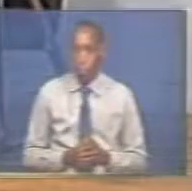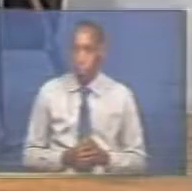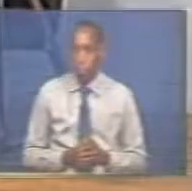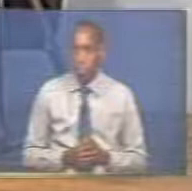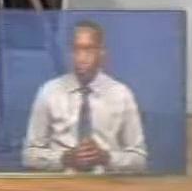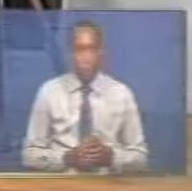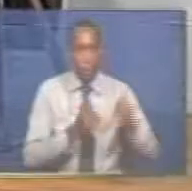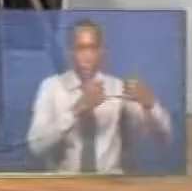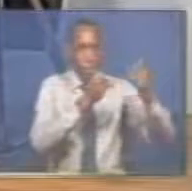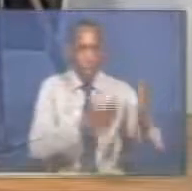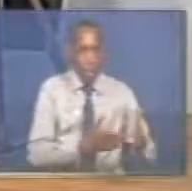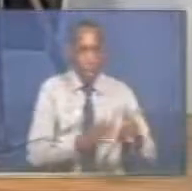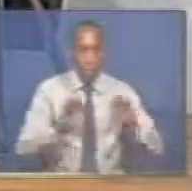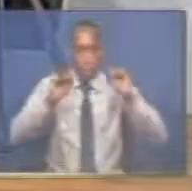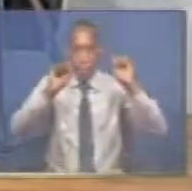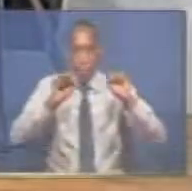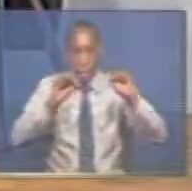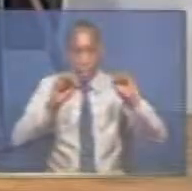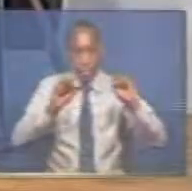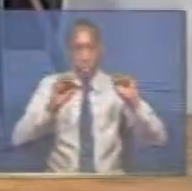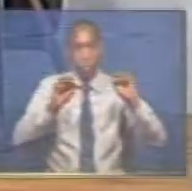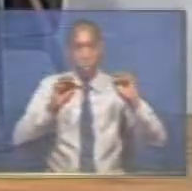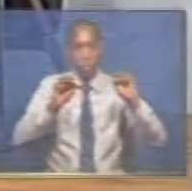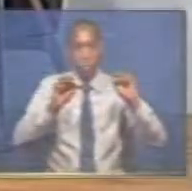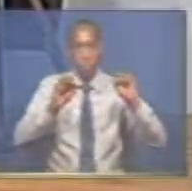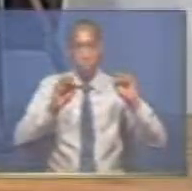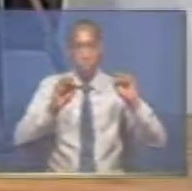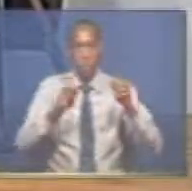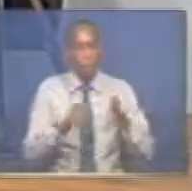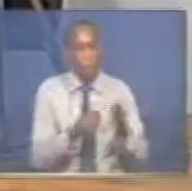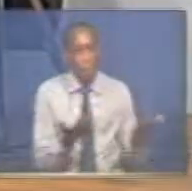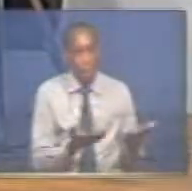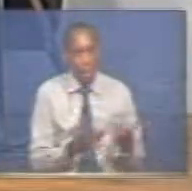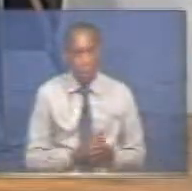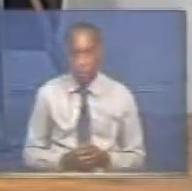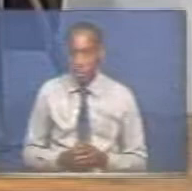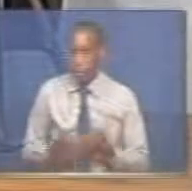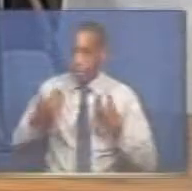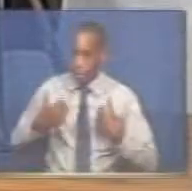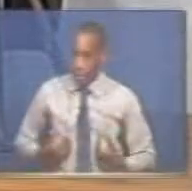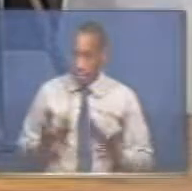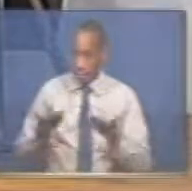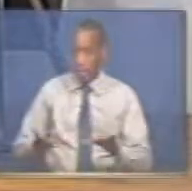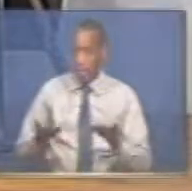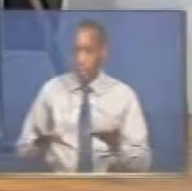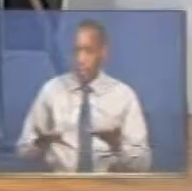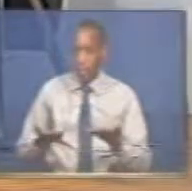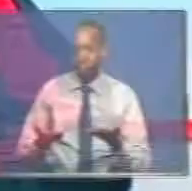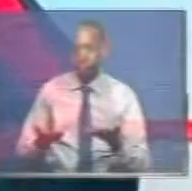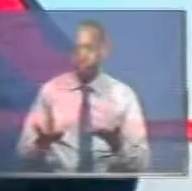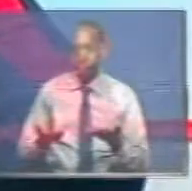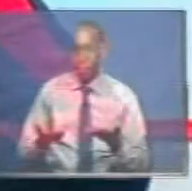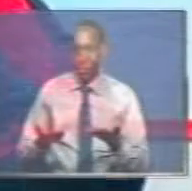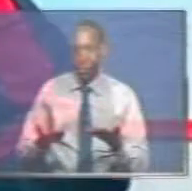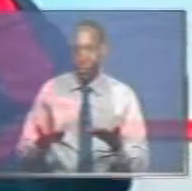Is it the players? Is it the fans not appreciating local football? What's the problem? Personally, currently, mm-hmm. I would appreciate